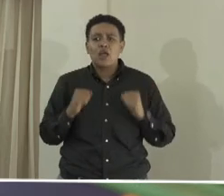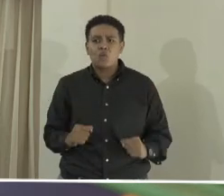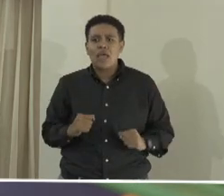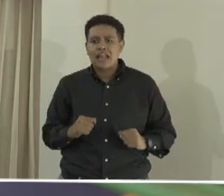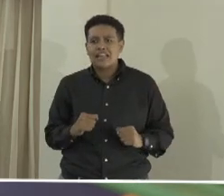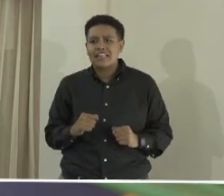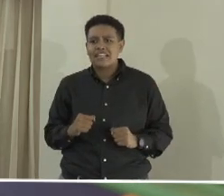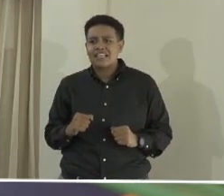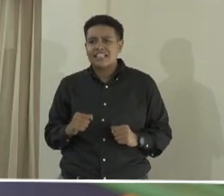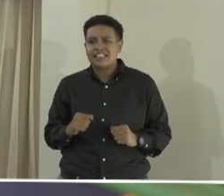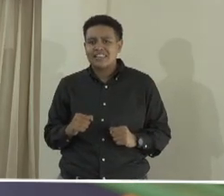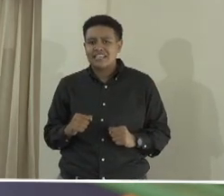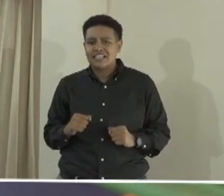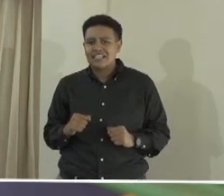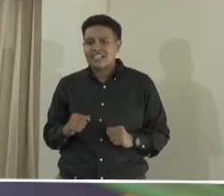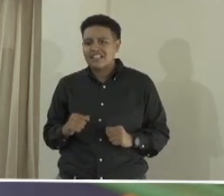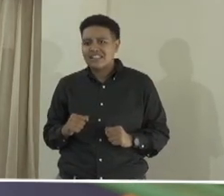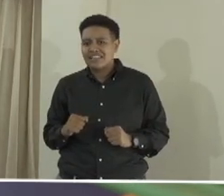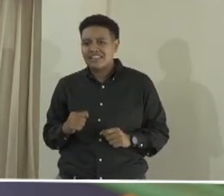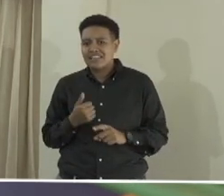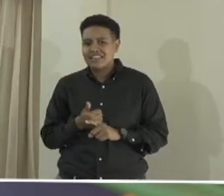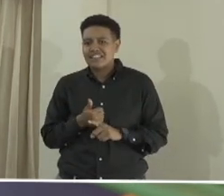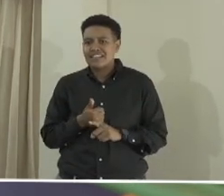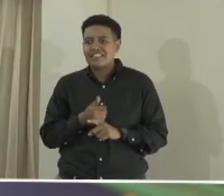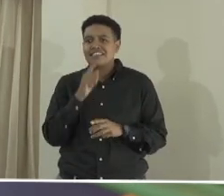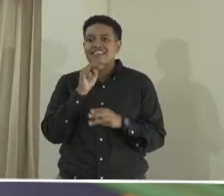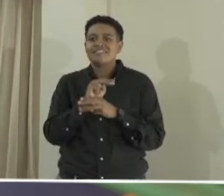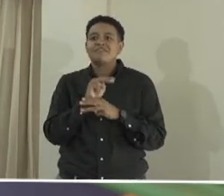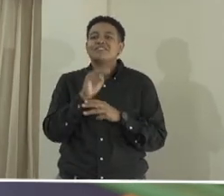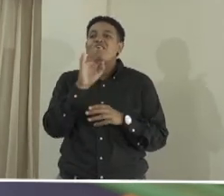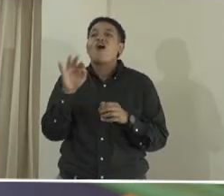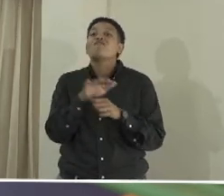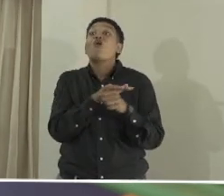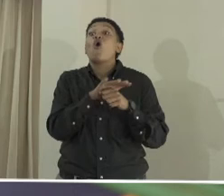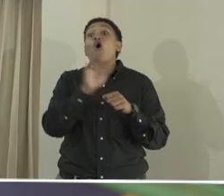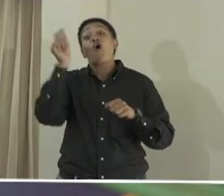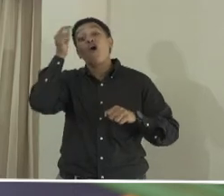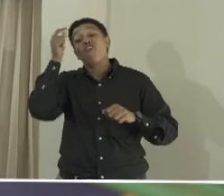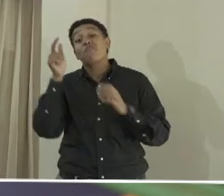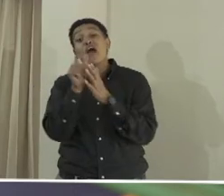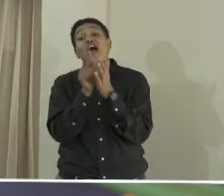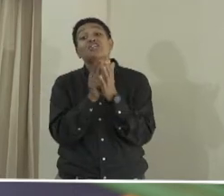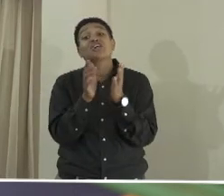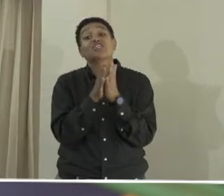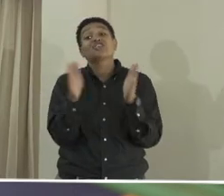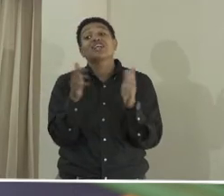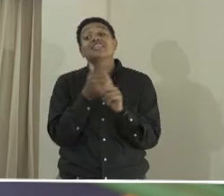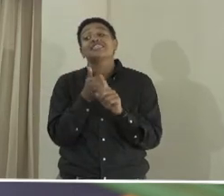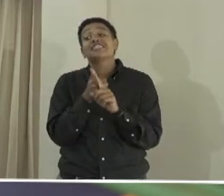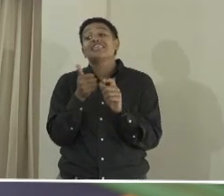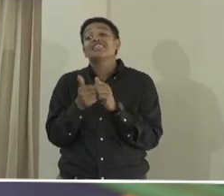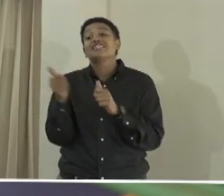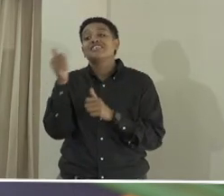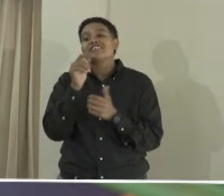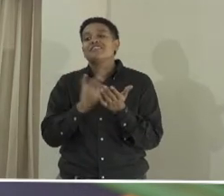Wellness, the Minister of Local Government, the Attorney General, the Chief Medical